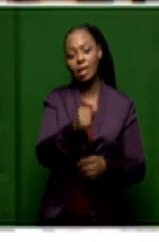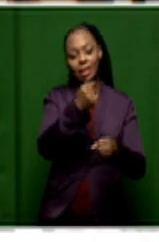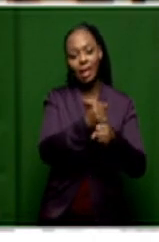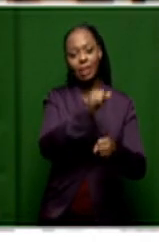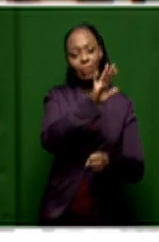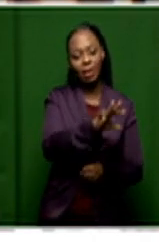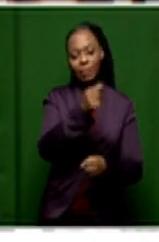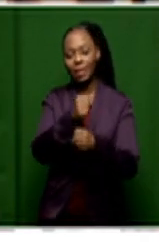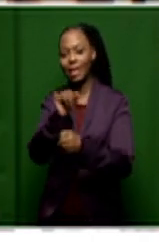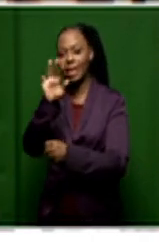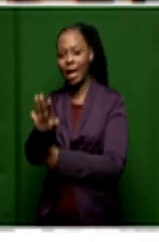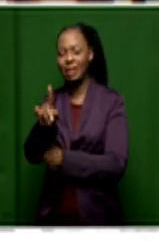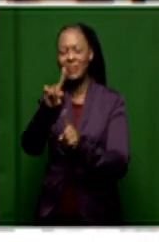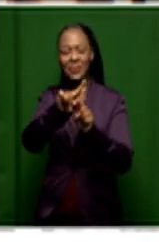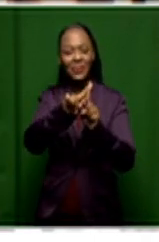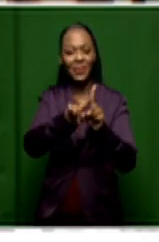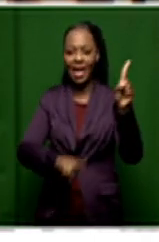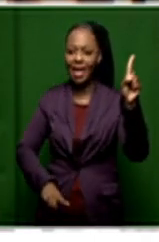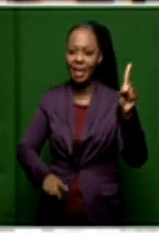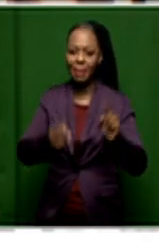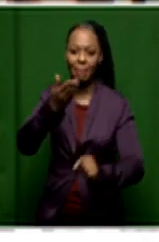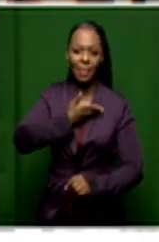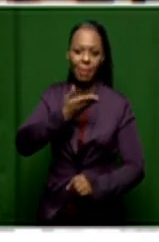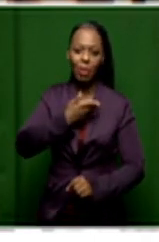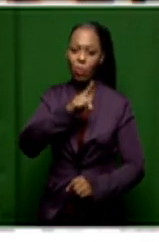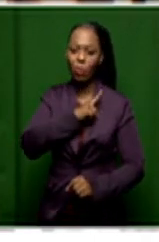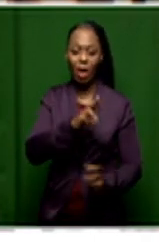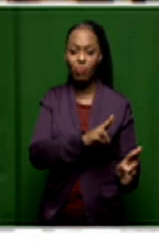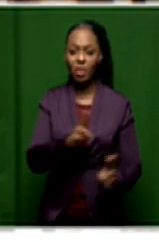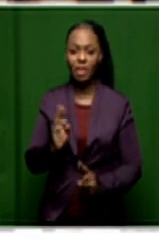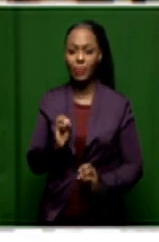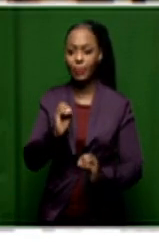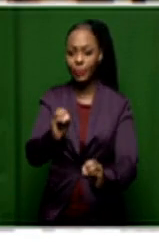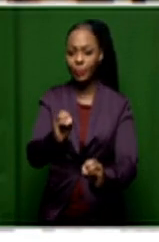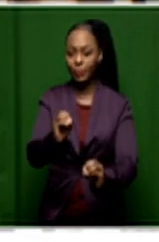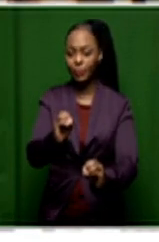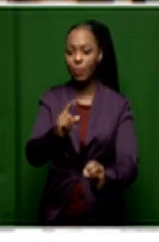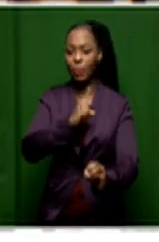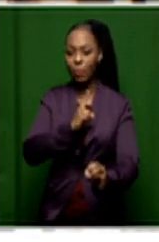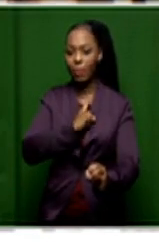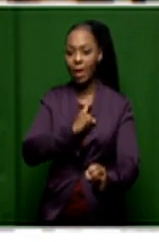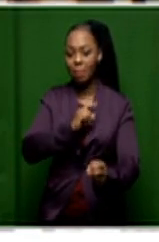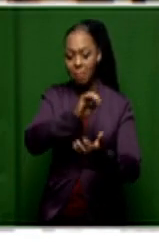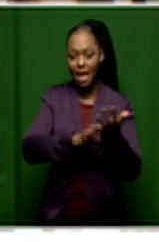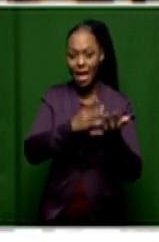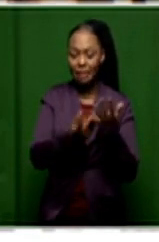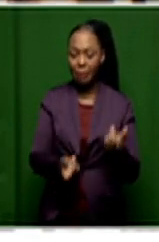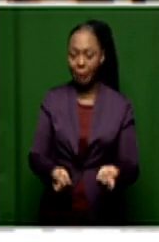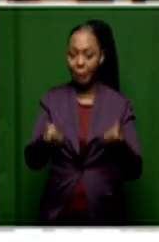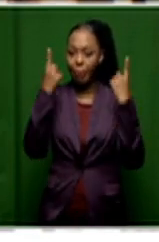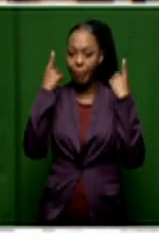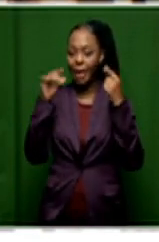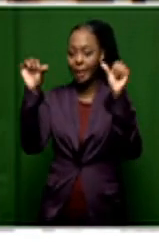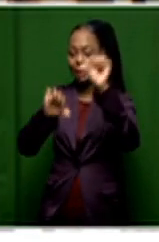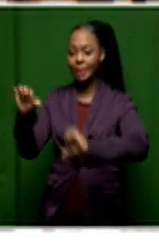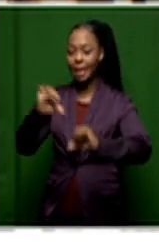9s have failed dismally in terms of the readiness to understand mathematics and